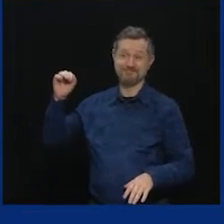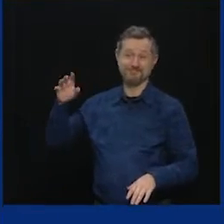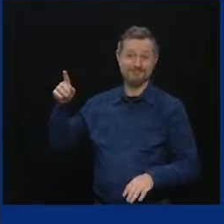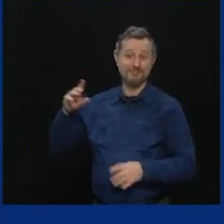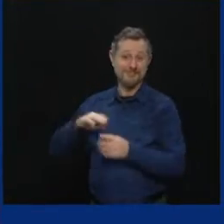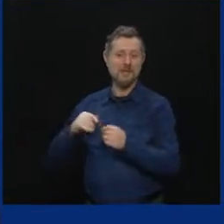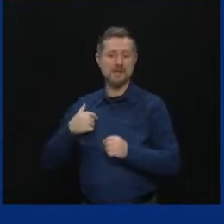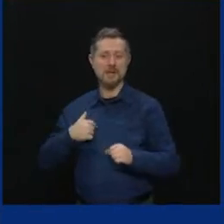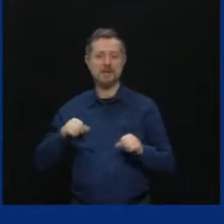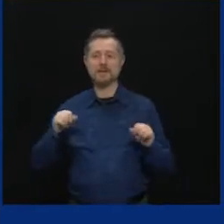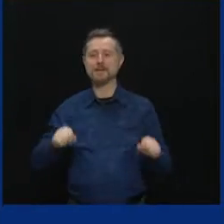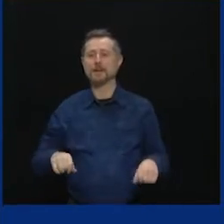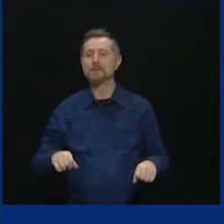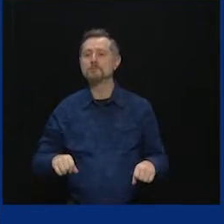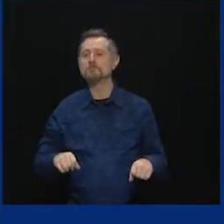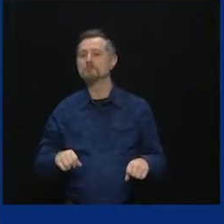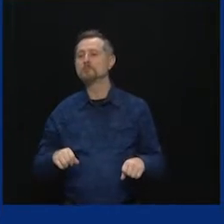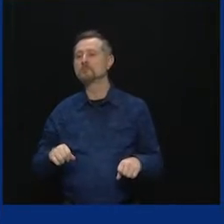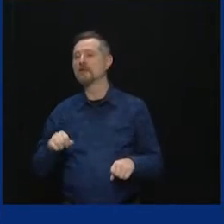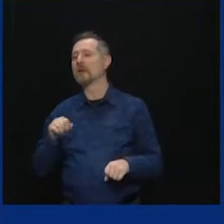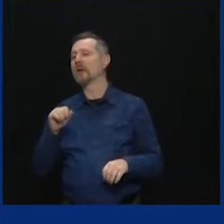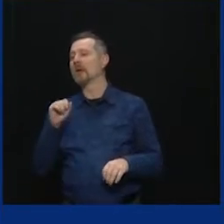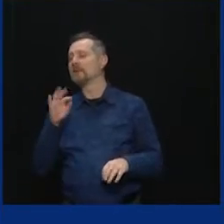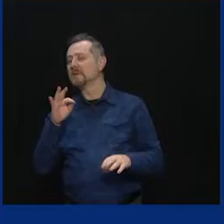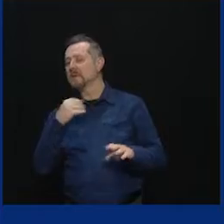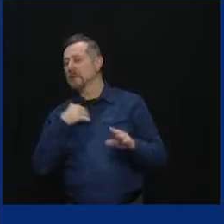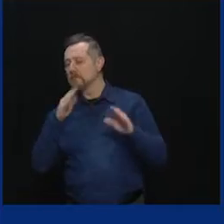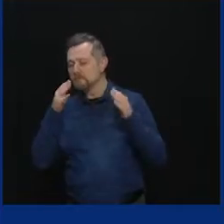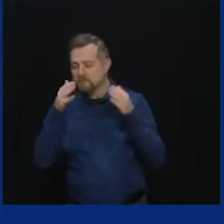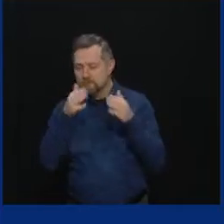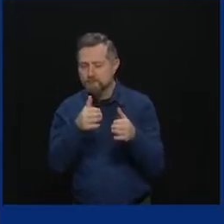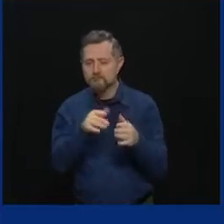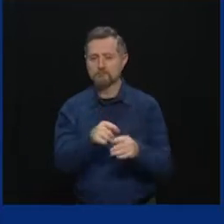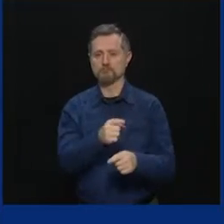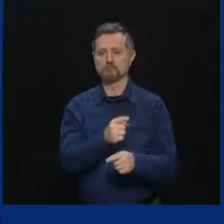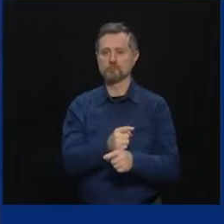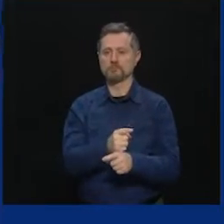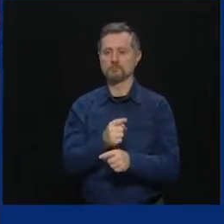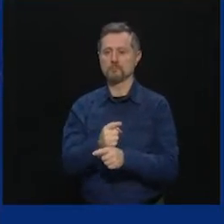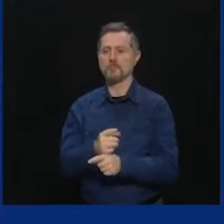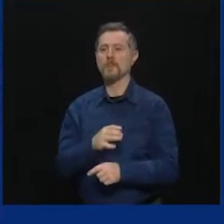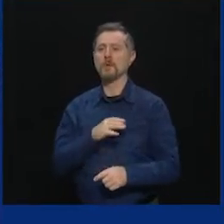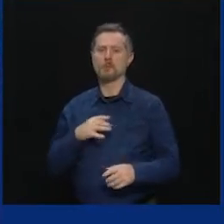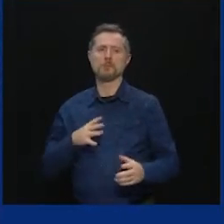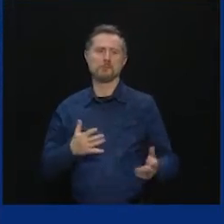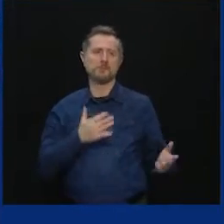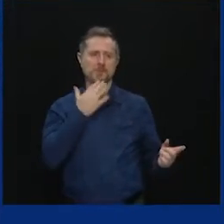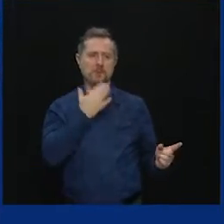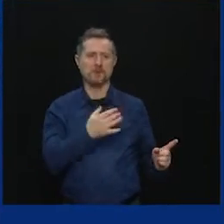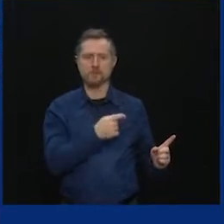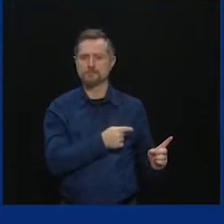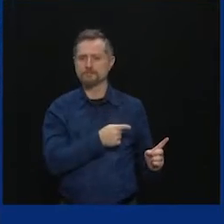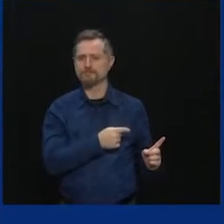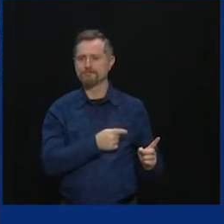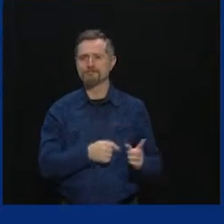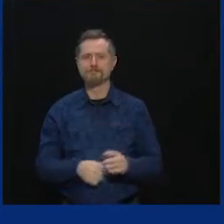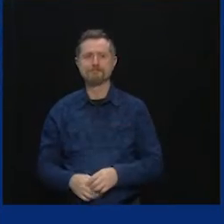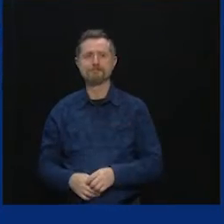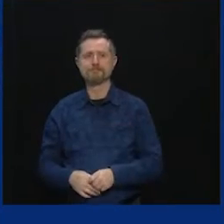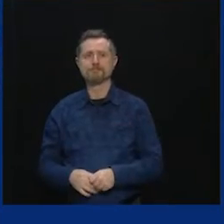make if we are focused. So, Congressman, thank you. You know, when I hear about all the crazy